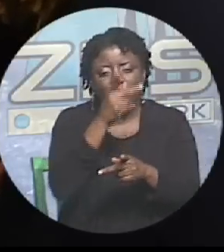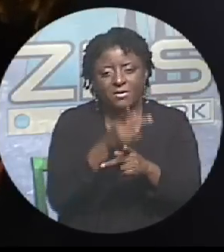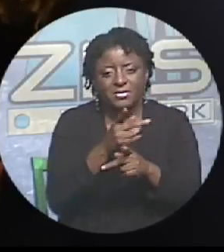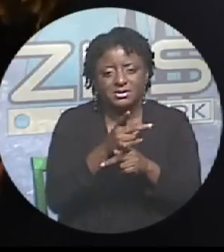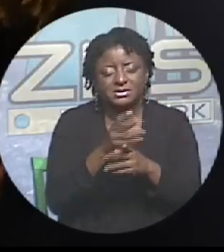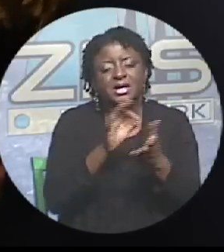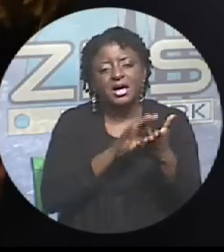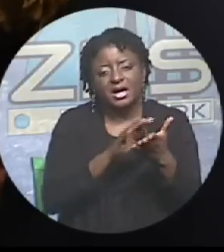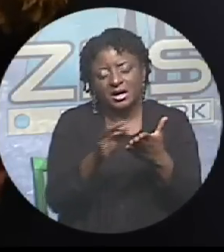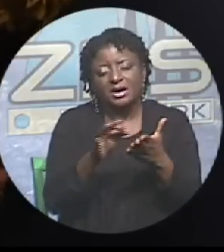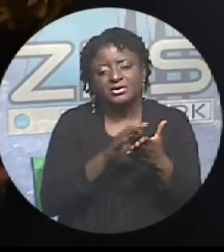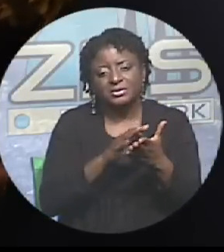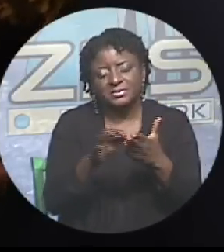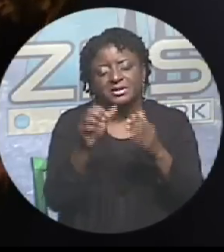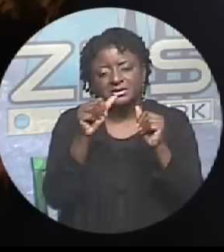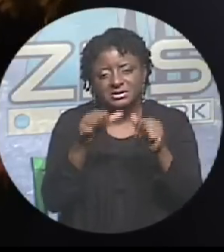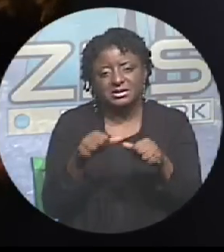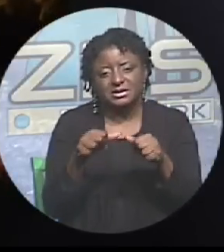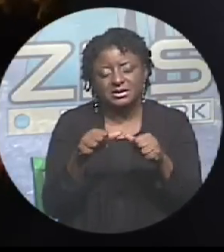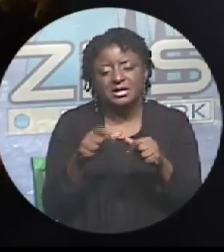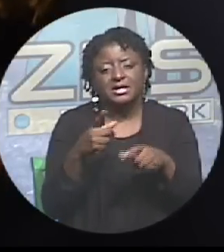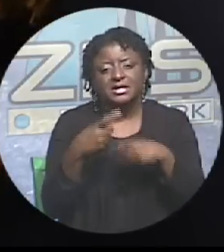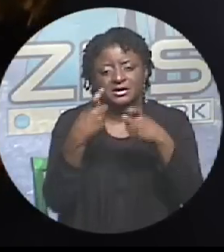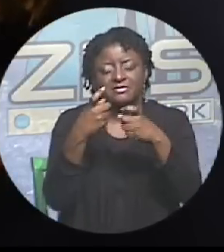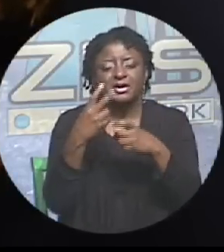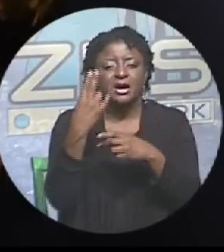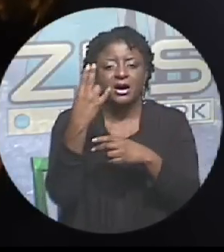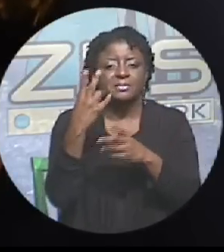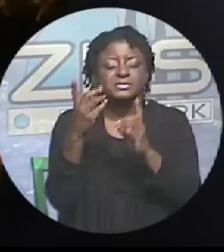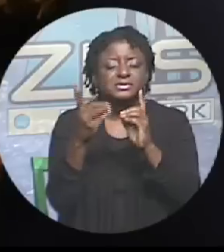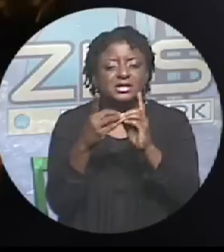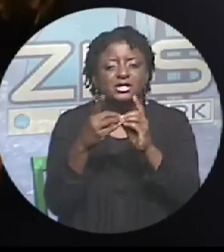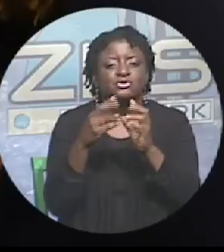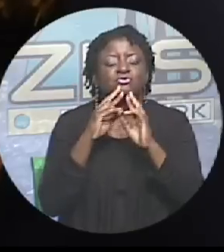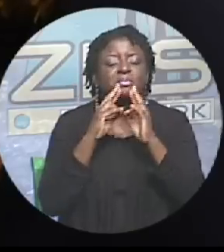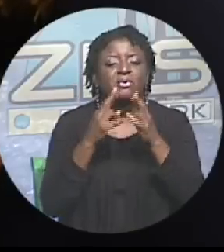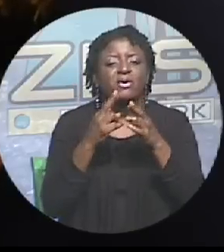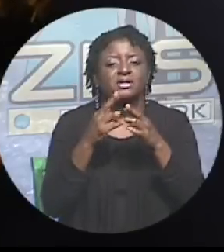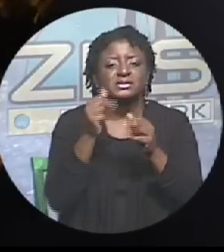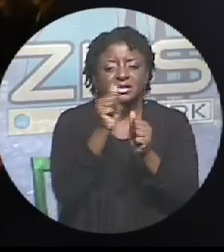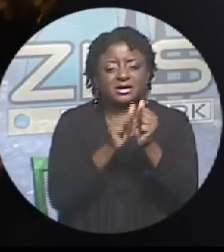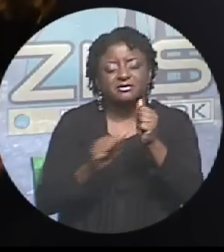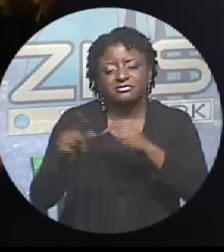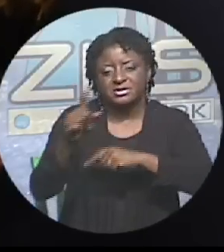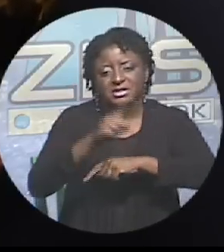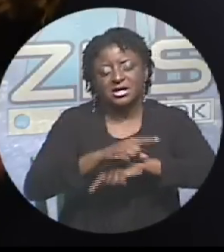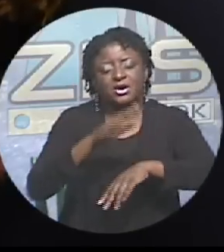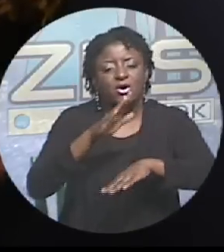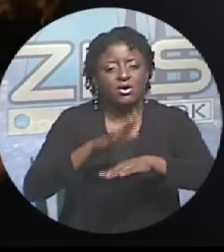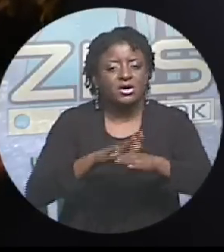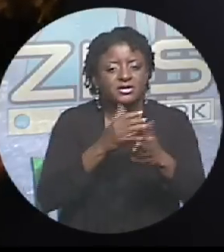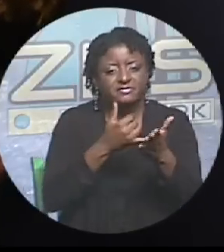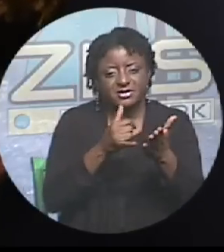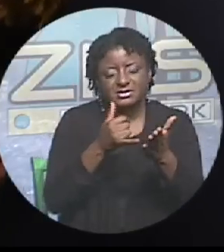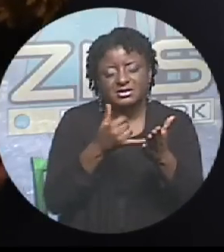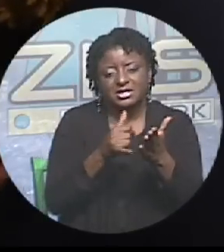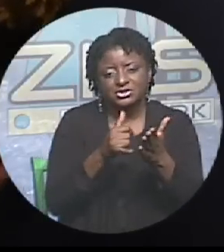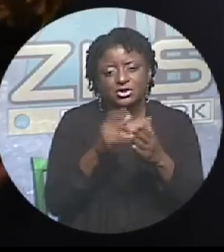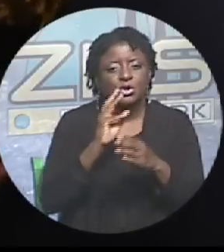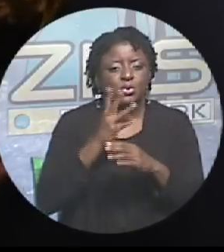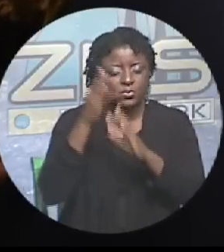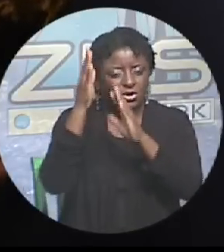transparency, and they're giving up-to-date reports on a daily basis as to the ongoing investigation. And so we're hoping that, you